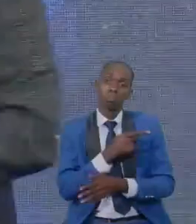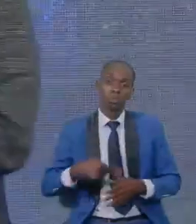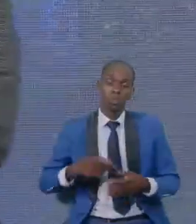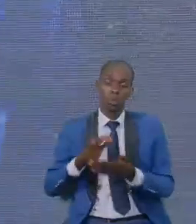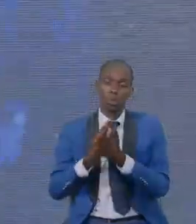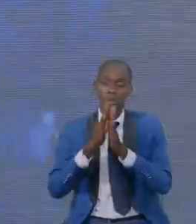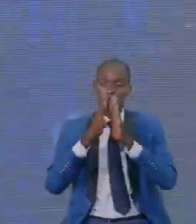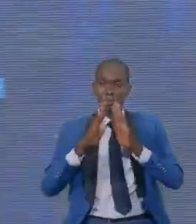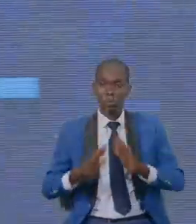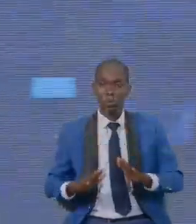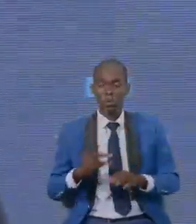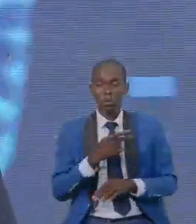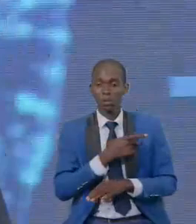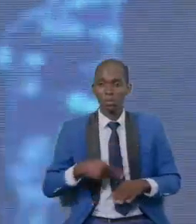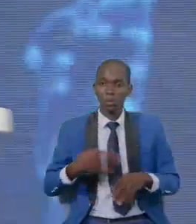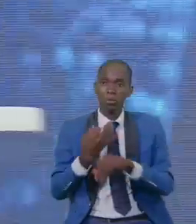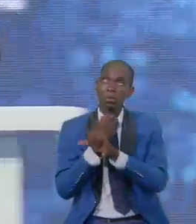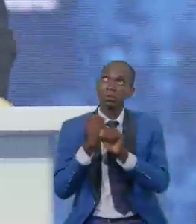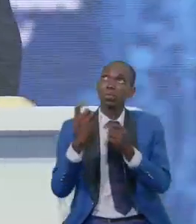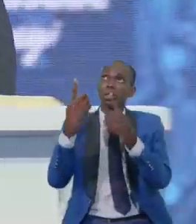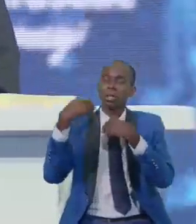enters into your life.